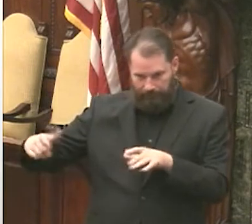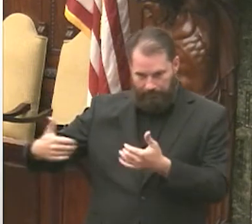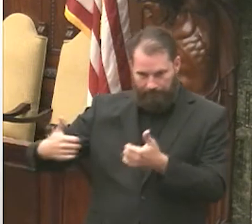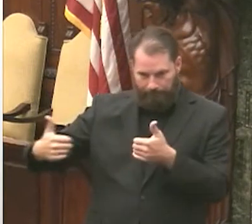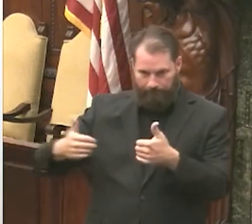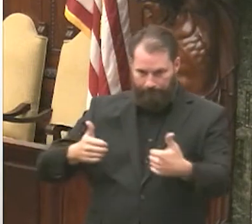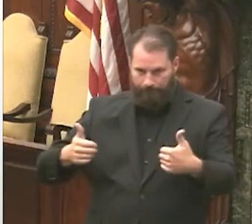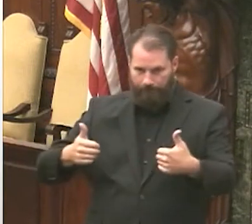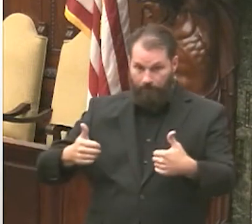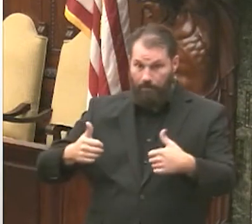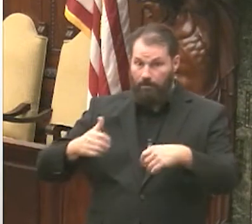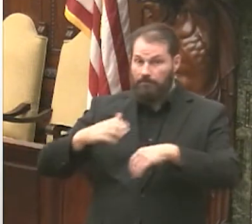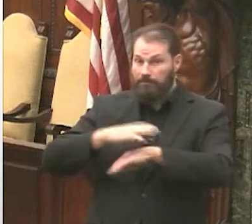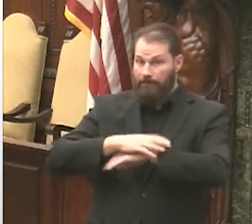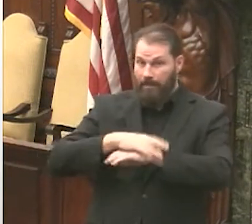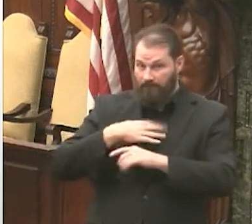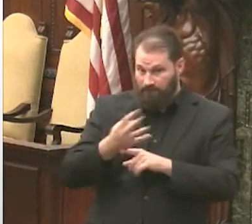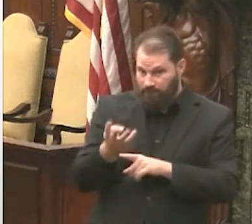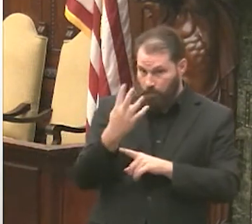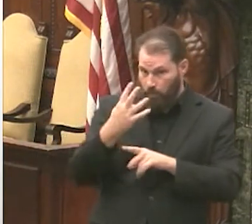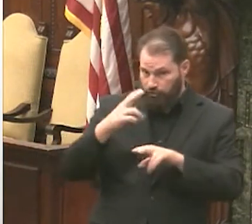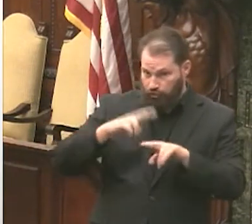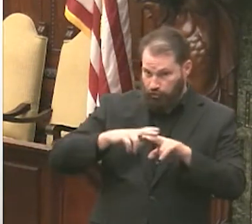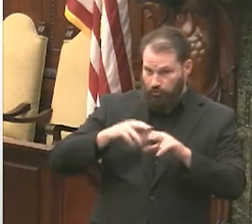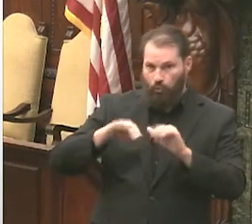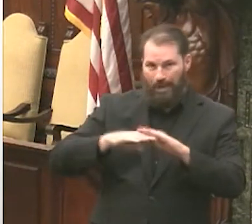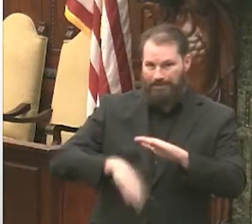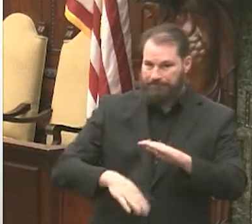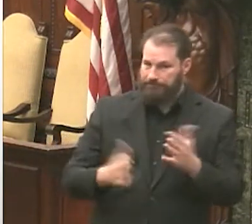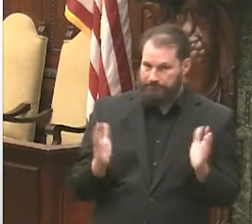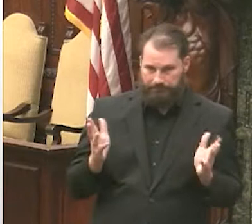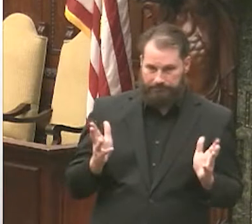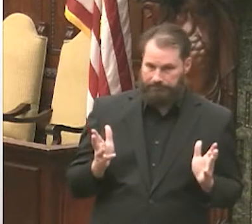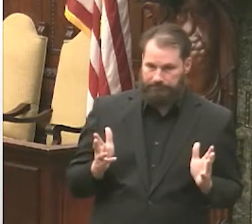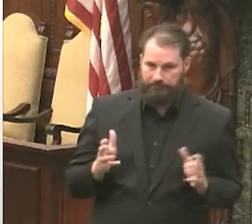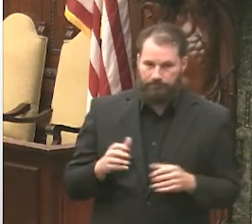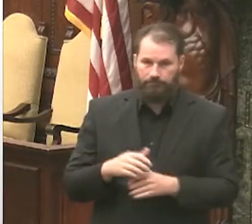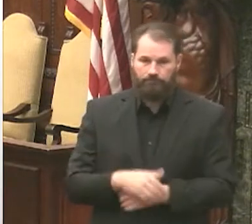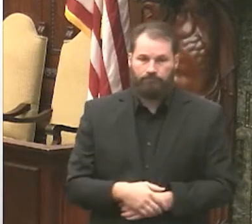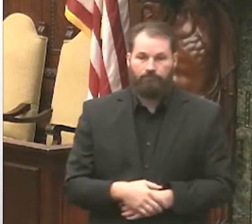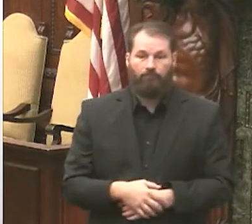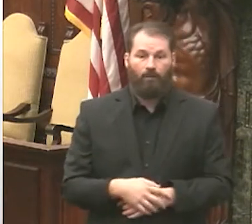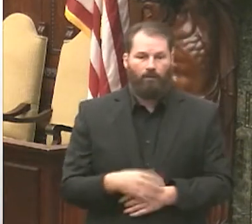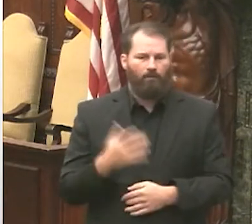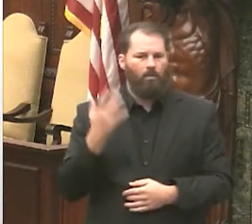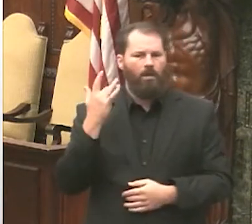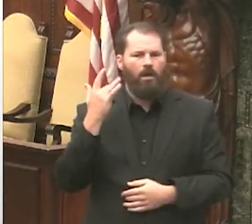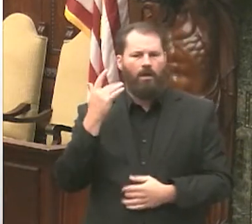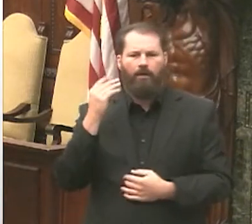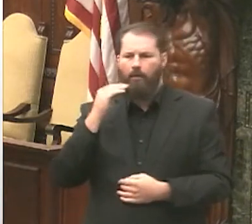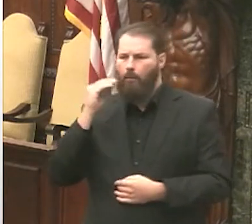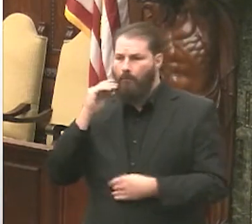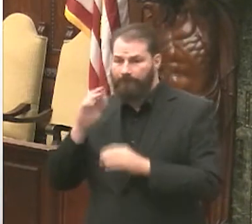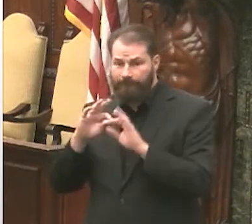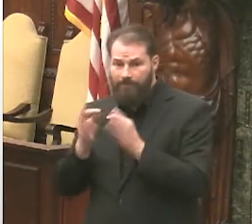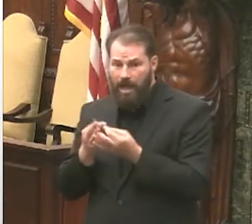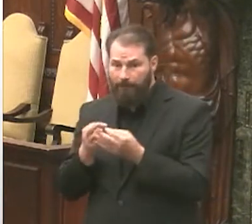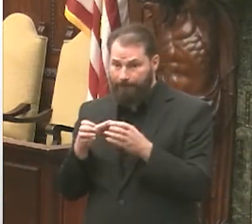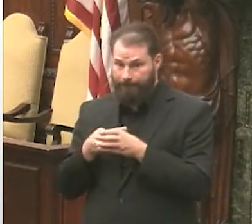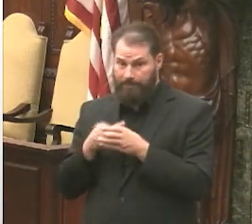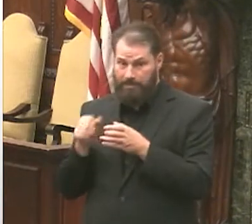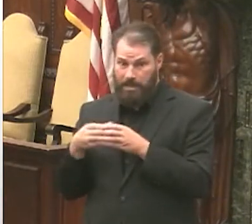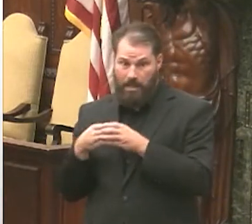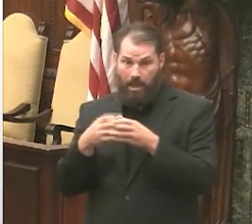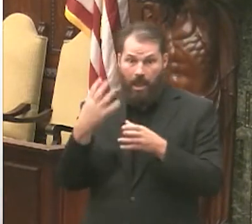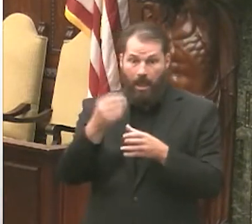can have 4 or fewer seats, no more than 4. The idea is we want only household members to be dining together. We don't want people from different households